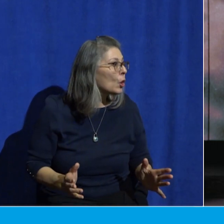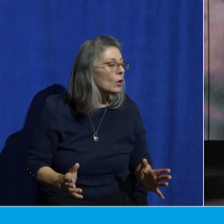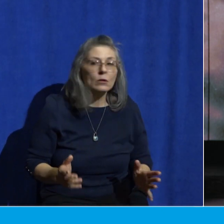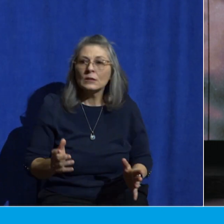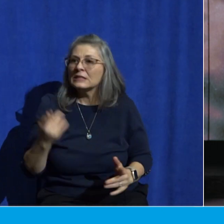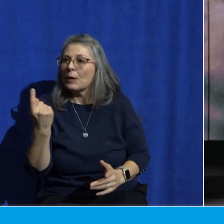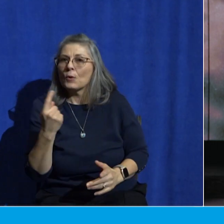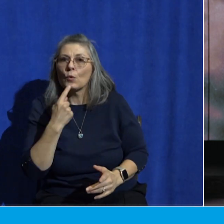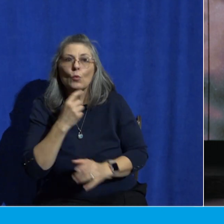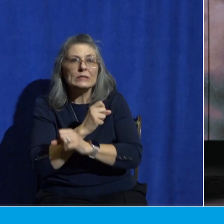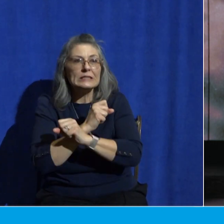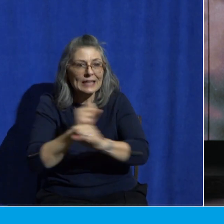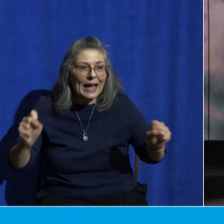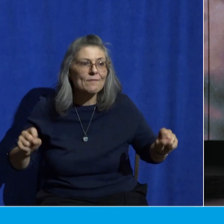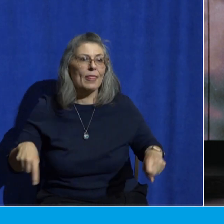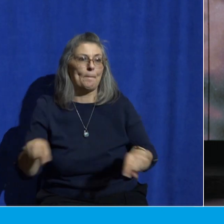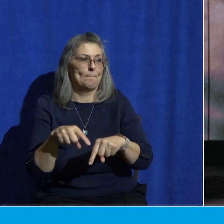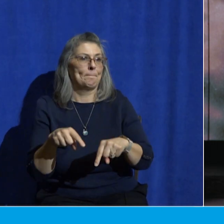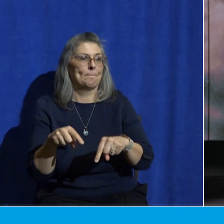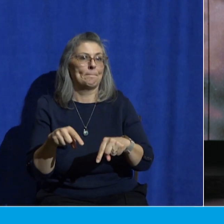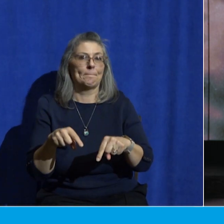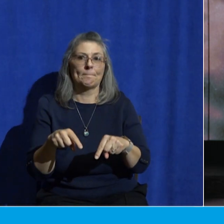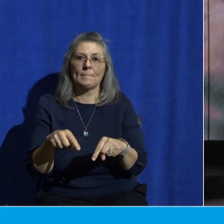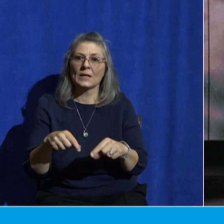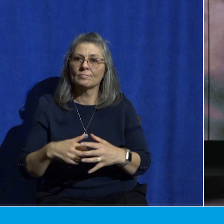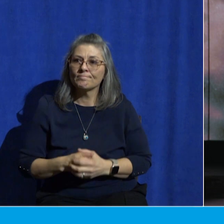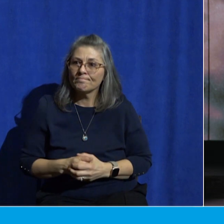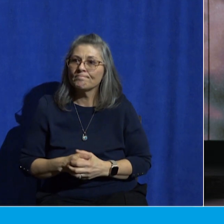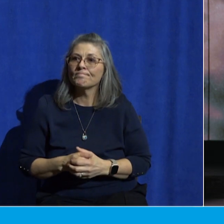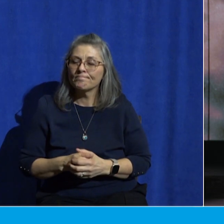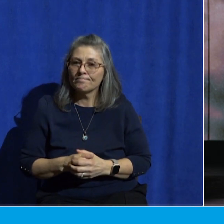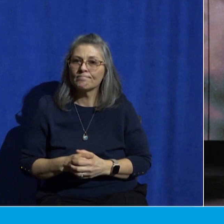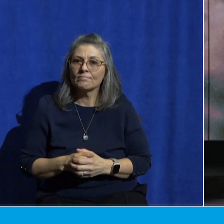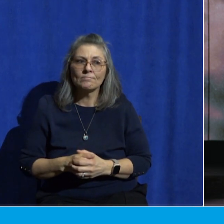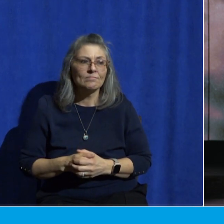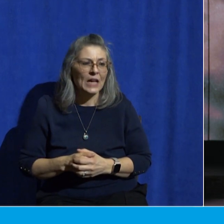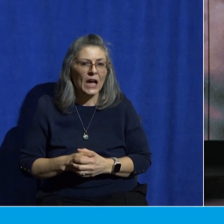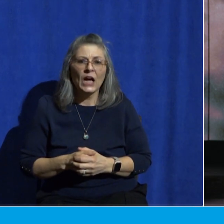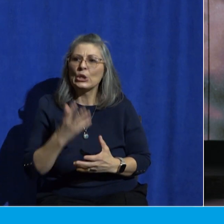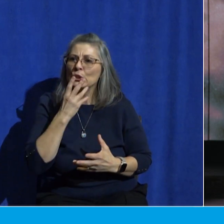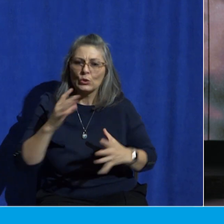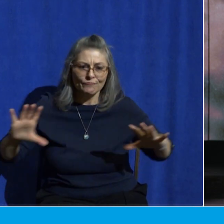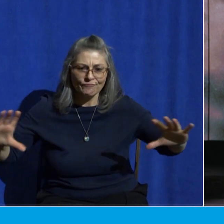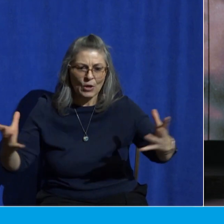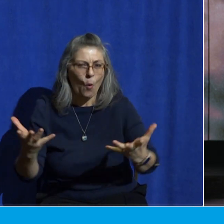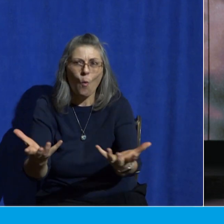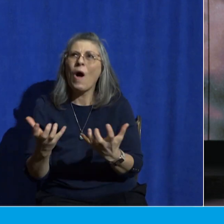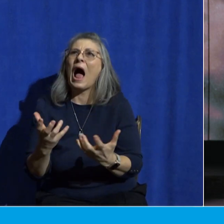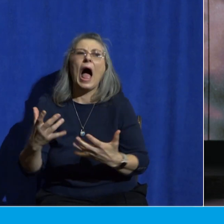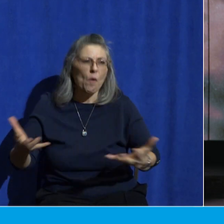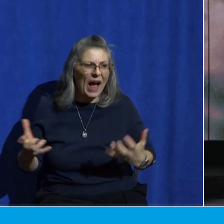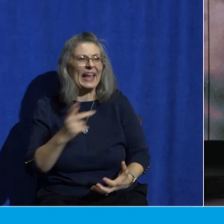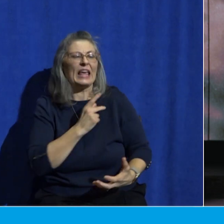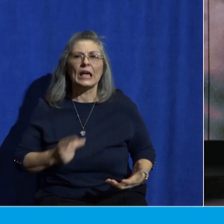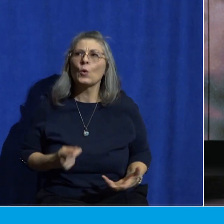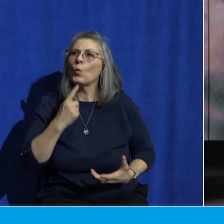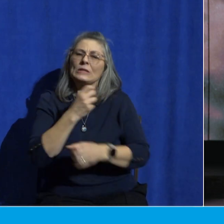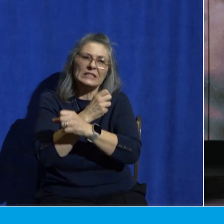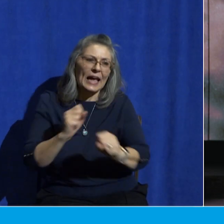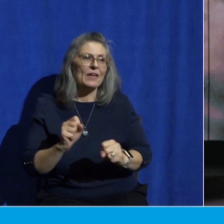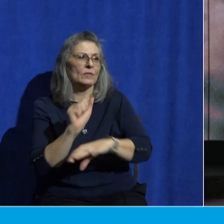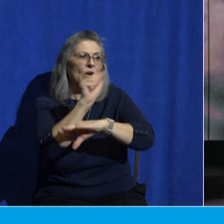who would deliver them. They were wanting a king who would save them from their political